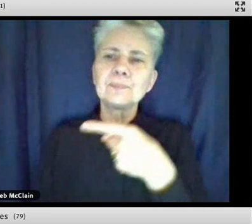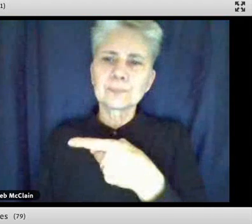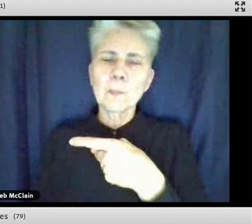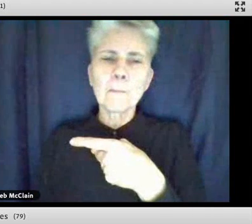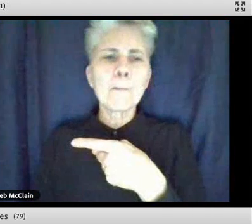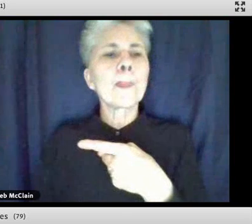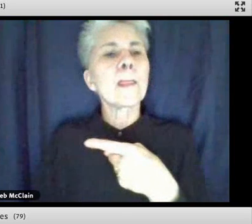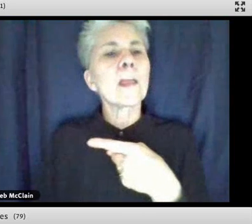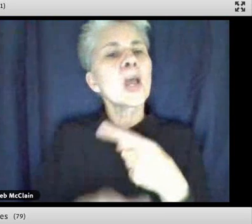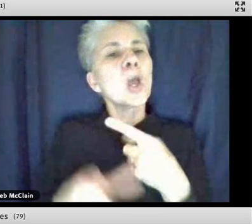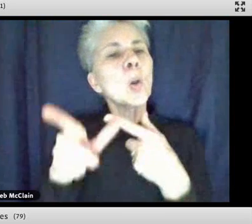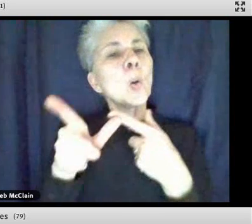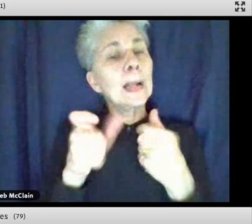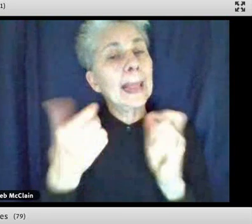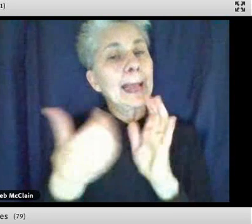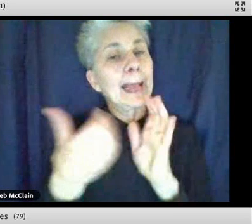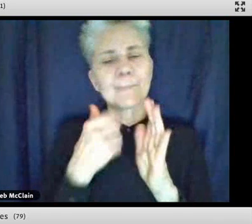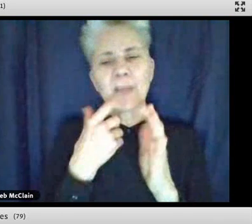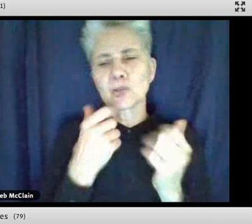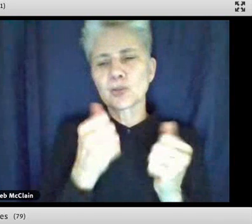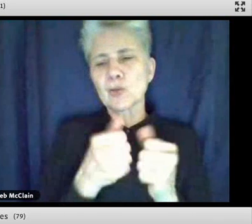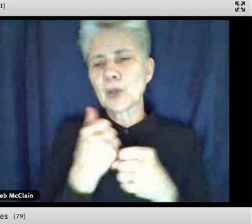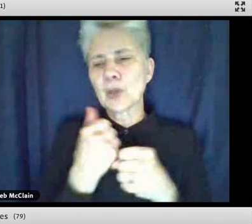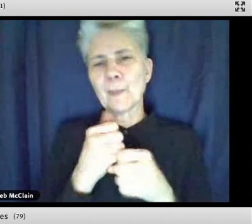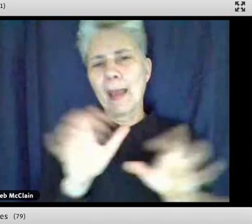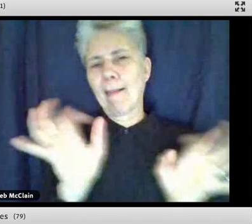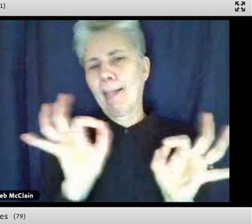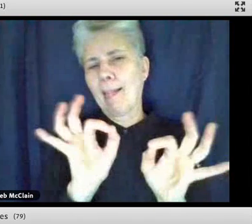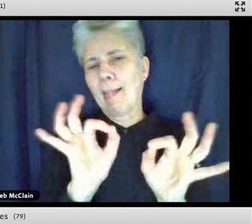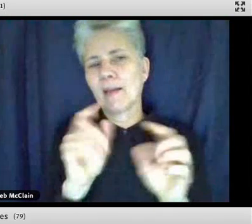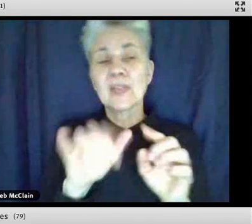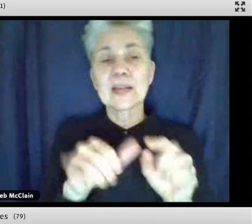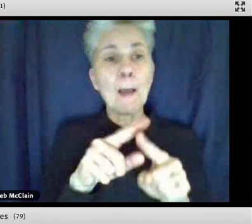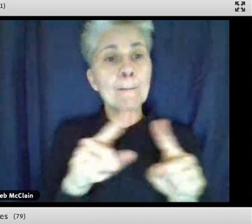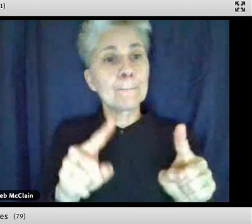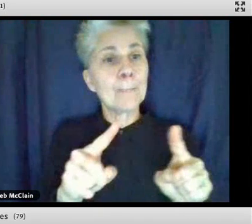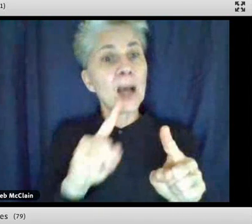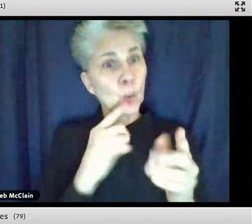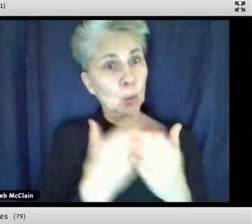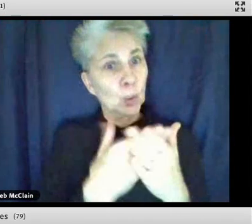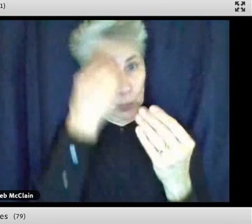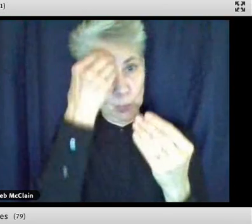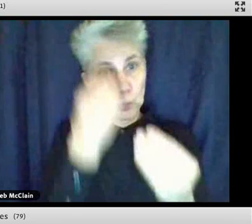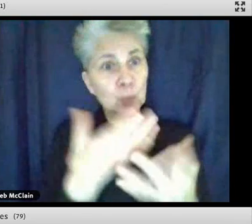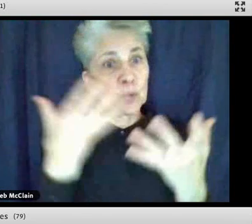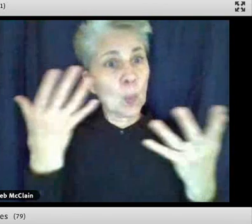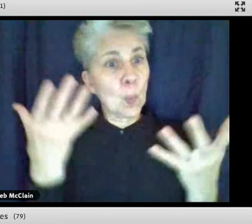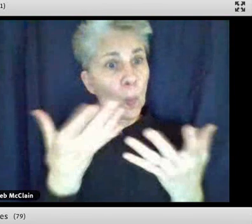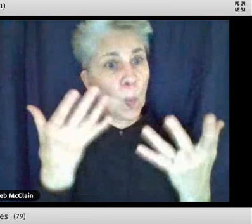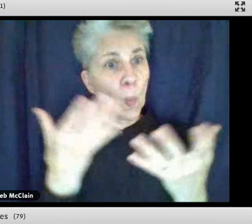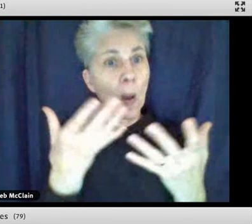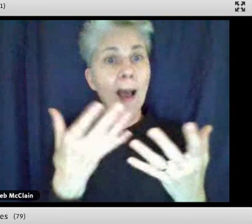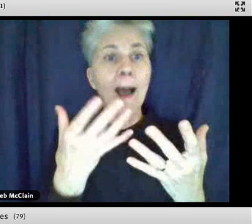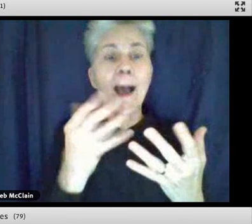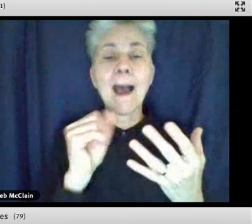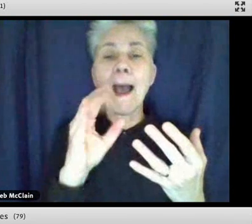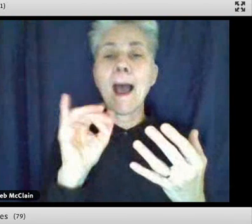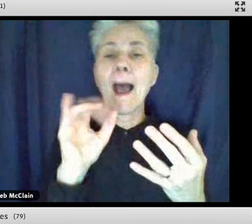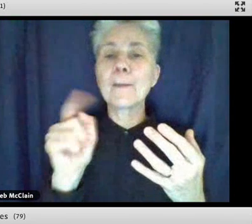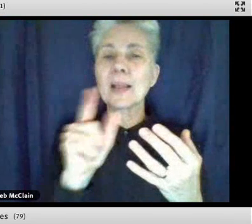So just very quickly, again, I'm not trying to make light of this issue, but there is some good news. The Abbott Libraries, this was just